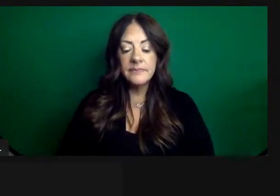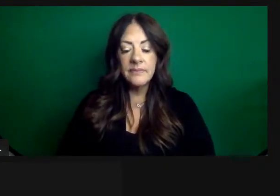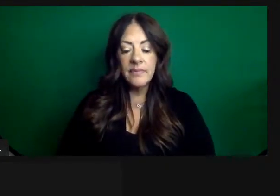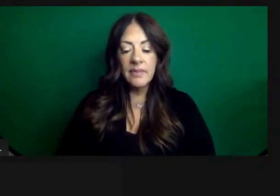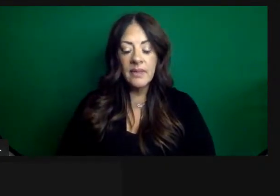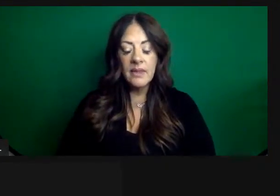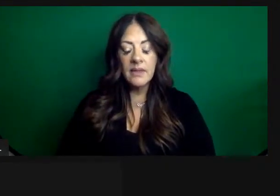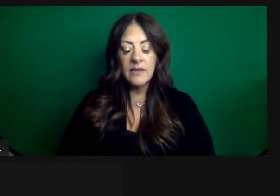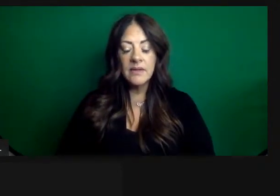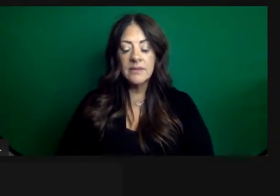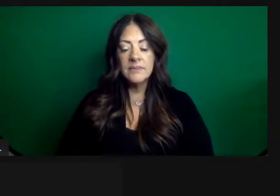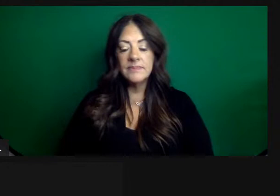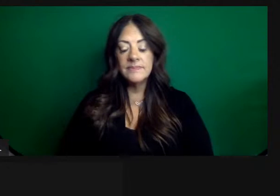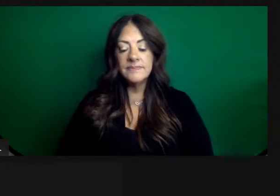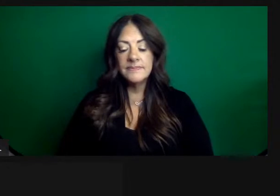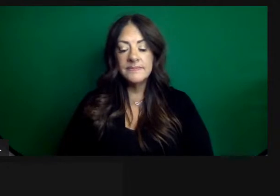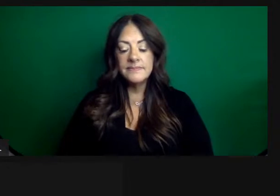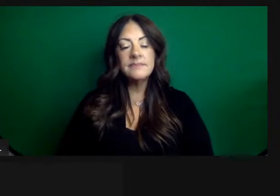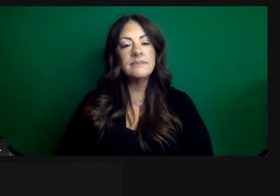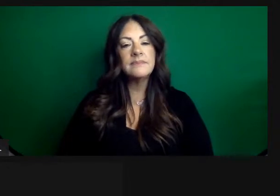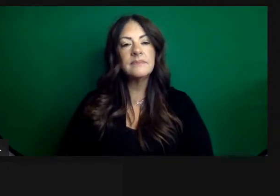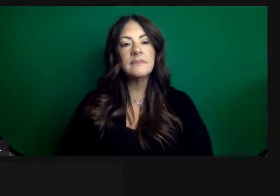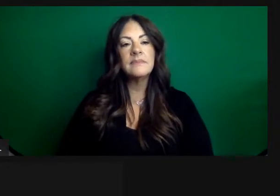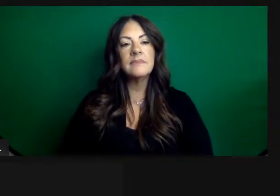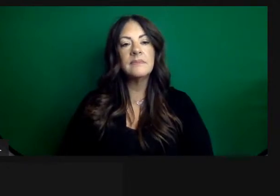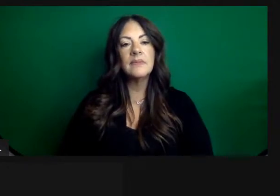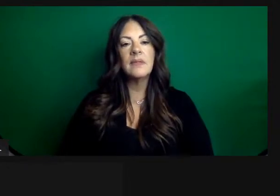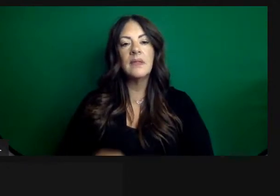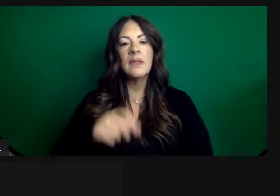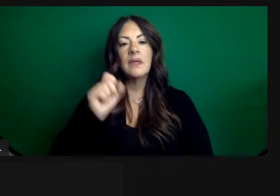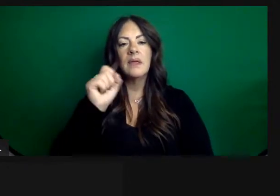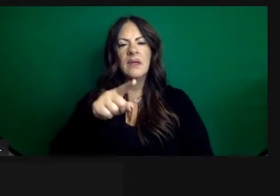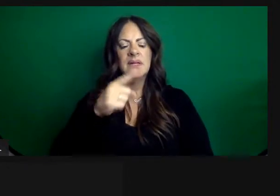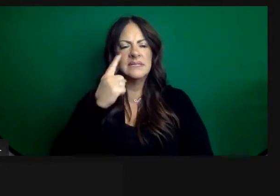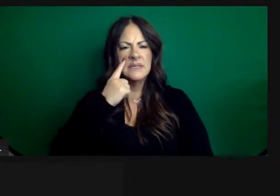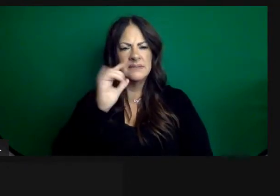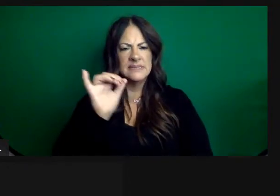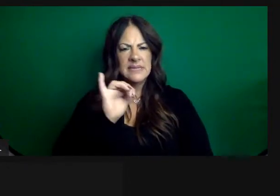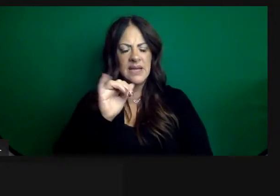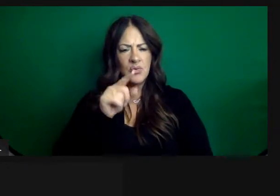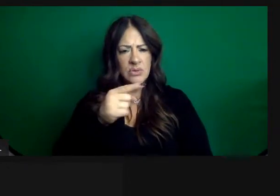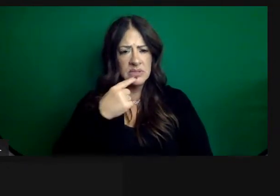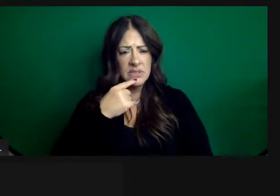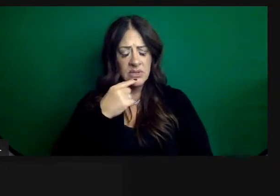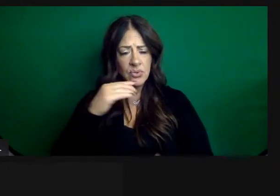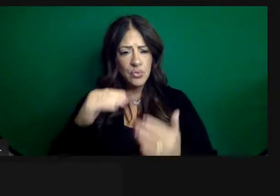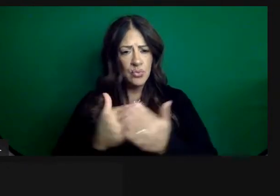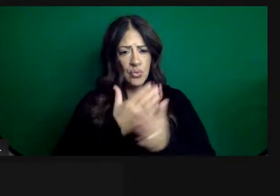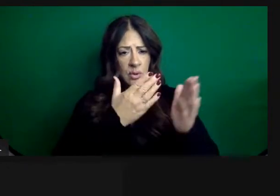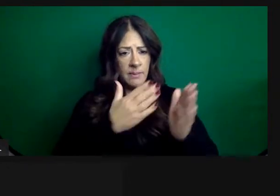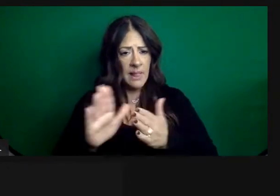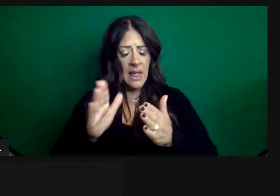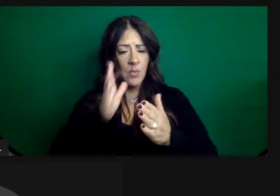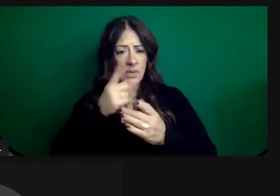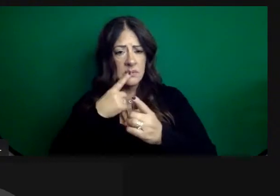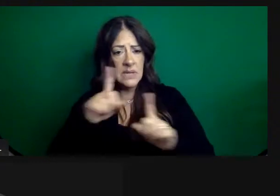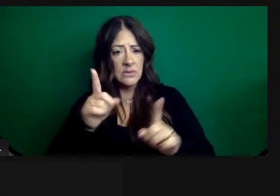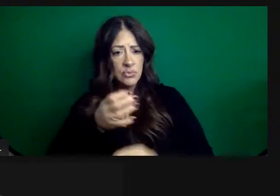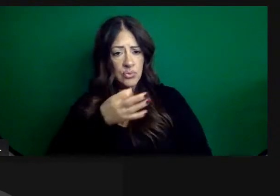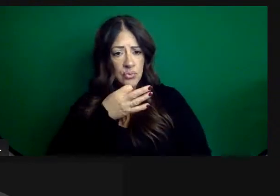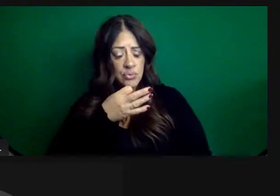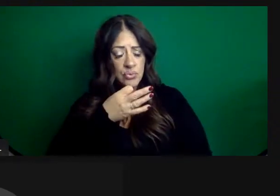So two topics. First of all, I just want to clarify based on what you just said that it sounds like some type of new plan will be coming out soon